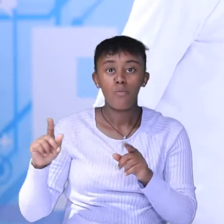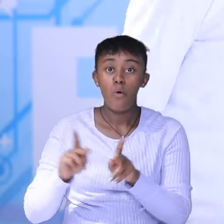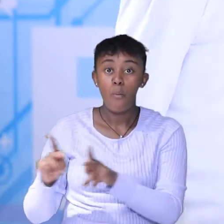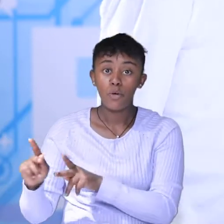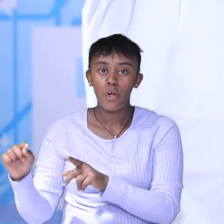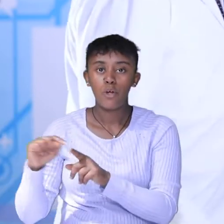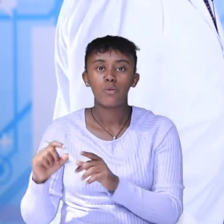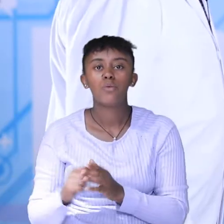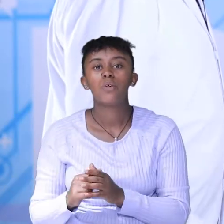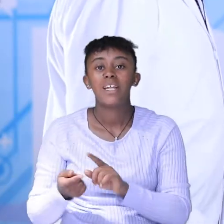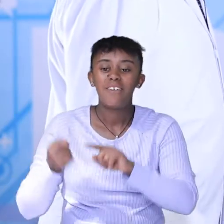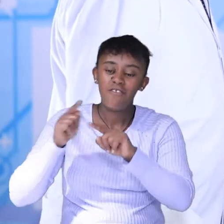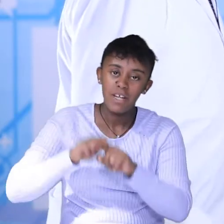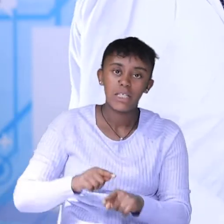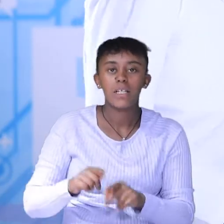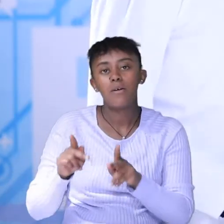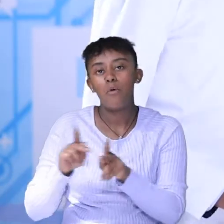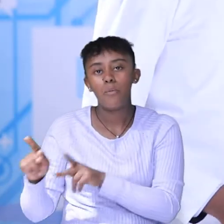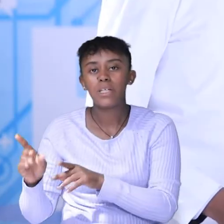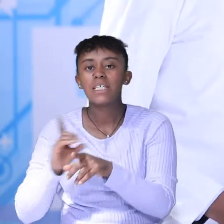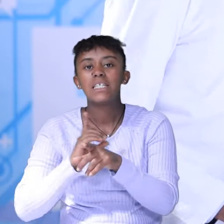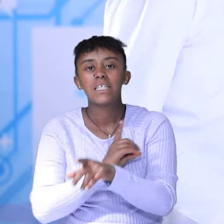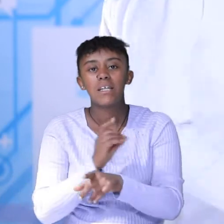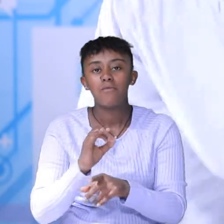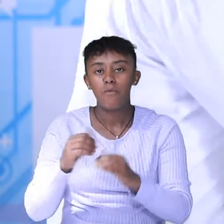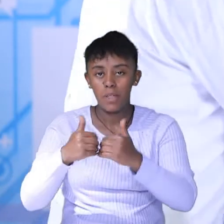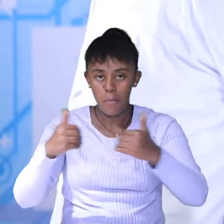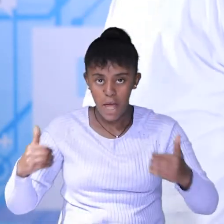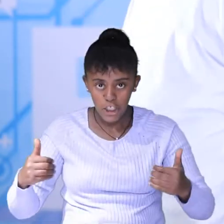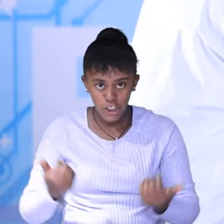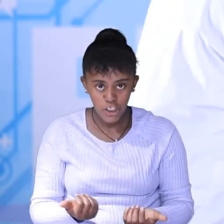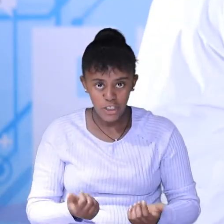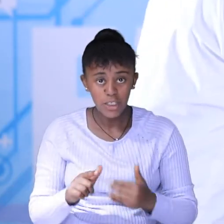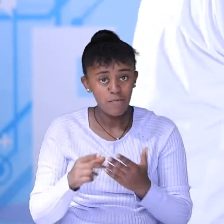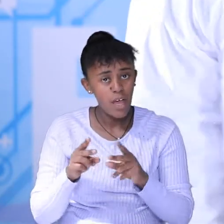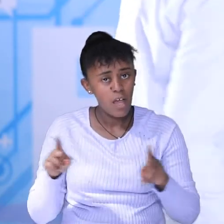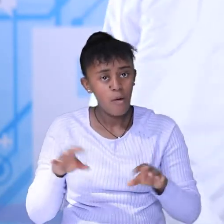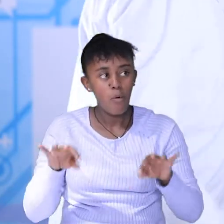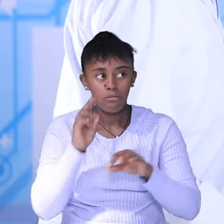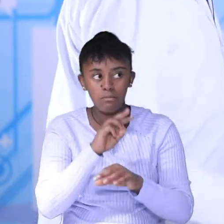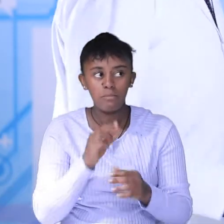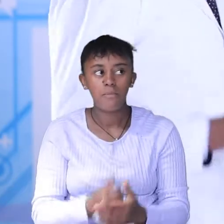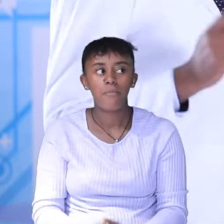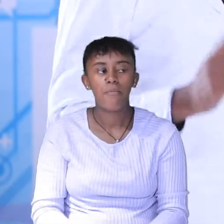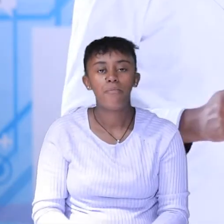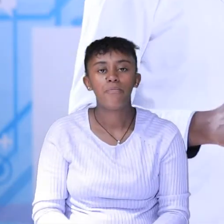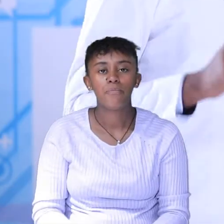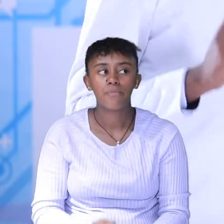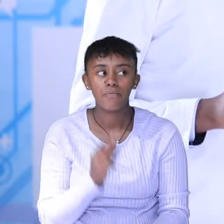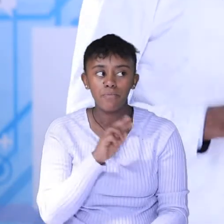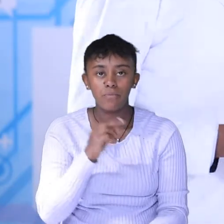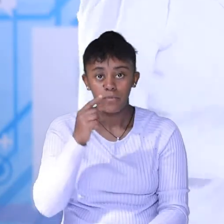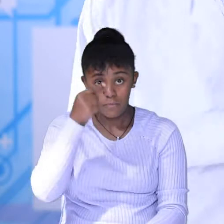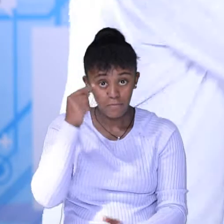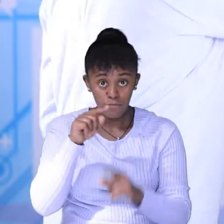and inversely proportional to the distance from the separation. So this is a very important equation in this unit